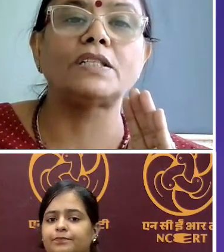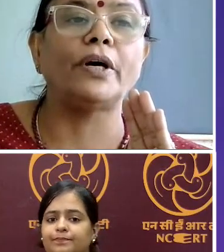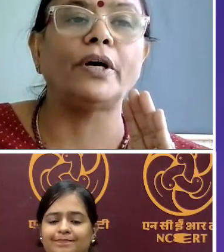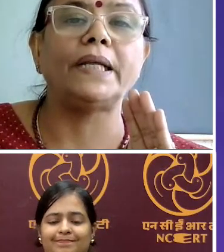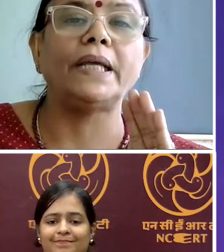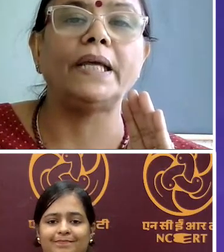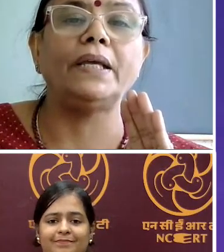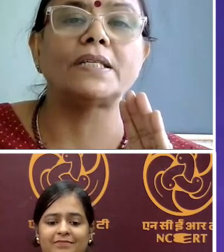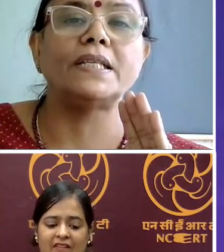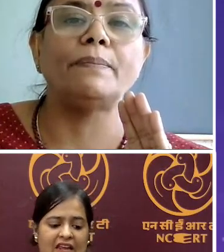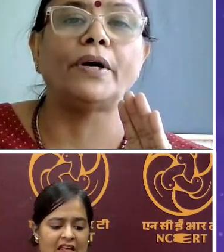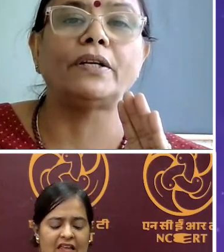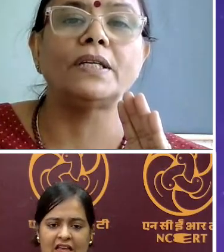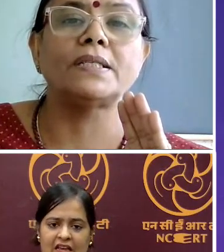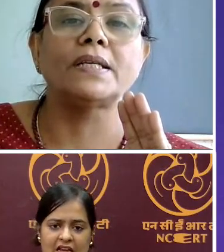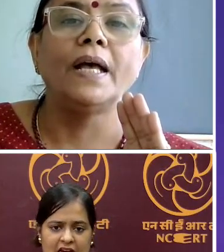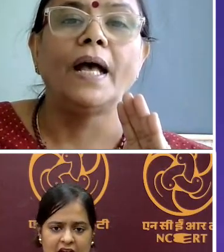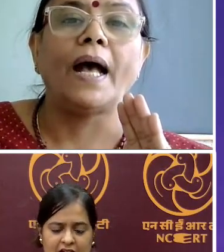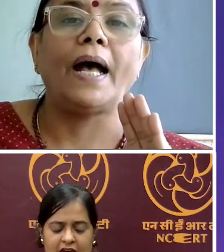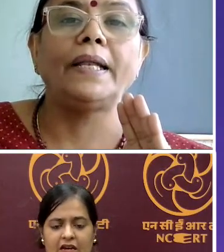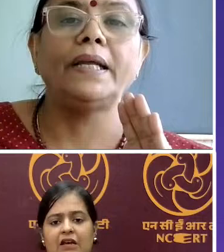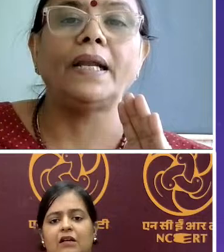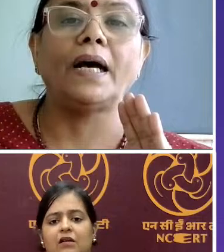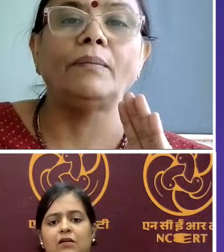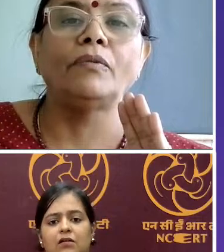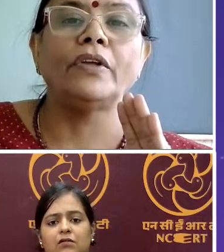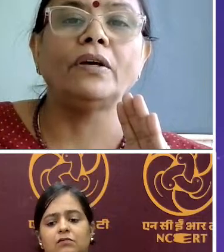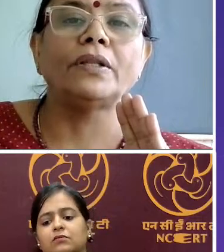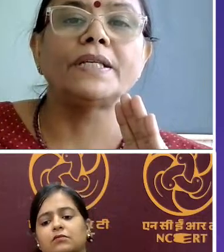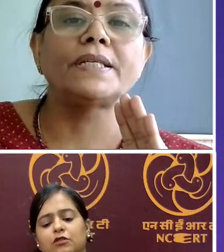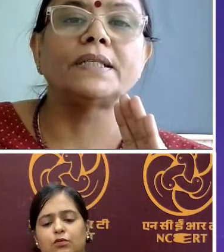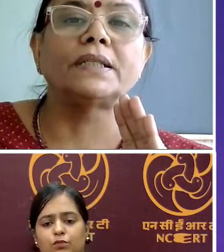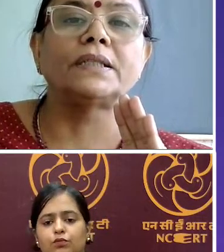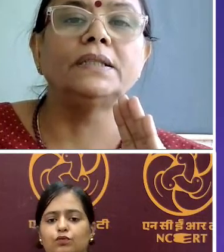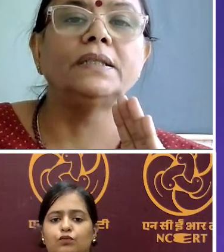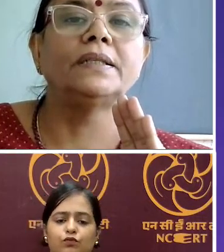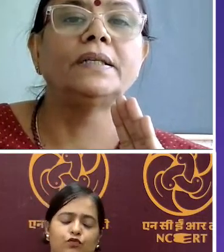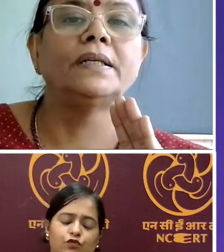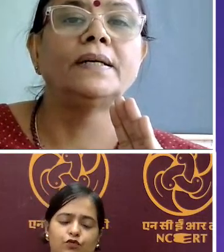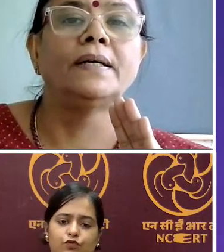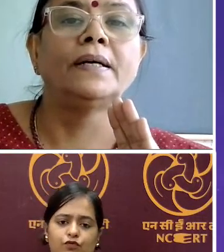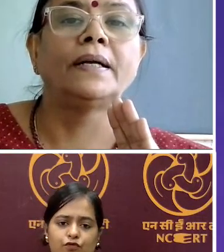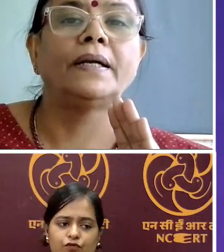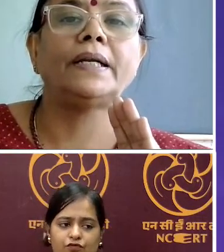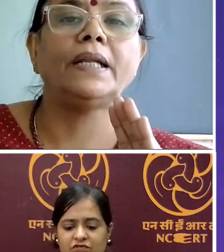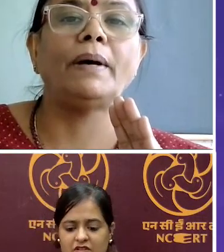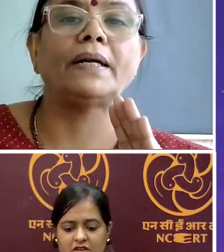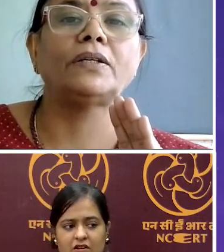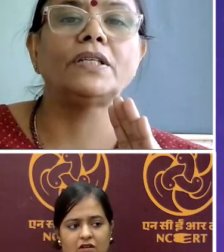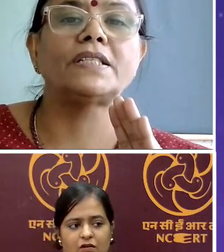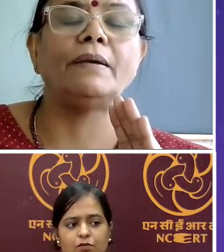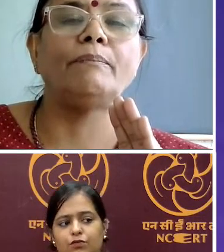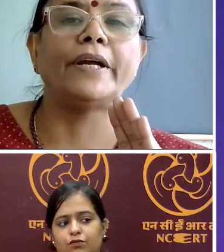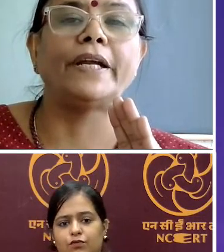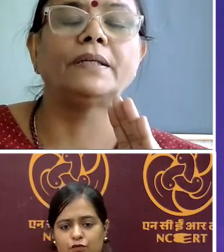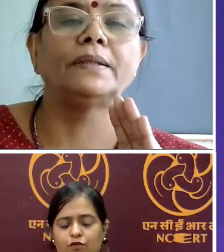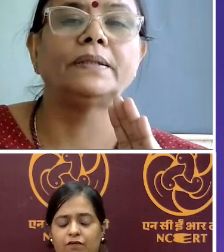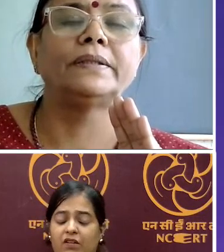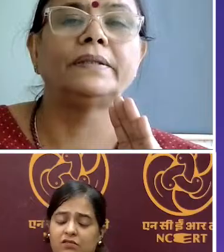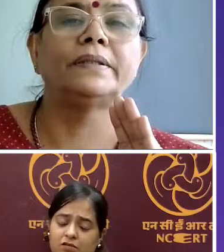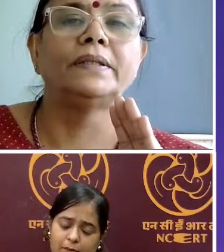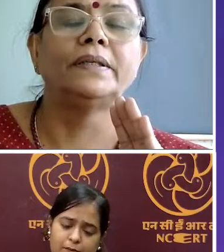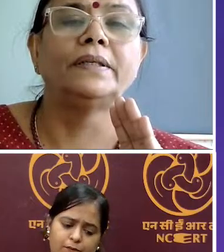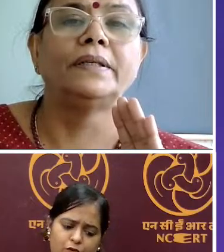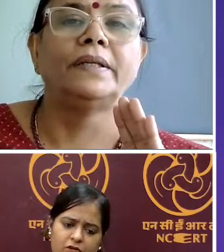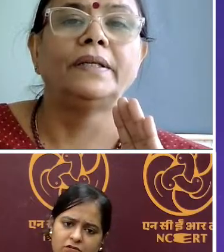at this point A. You can see the point on this. And then I am moving on this circle, getting back to the same point.